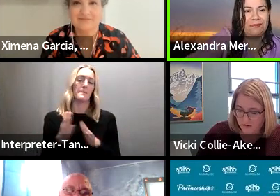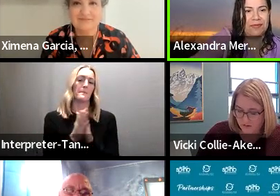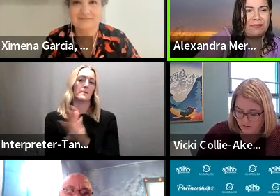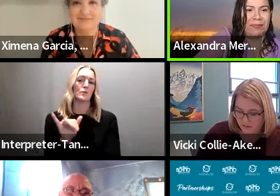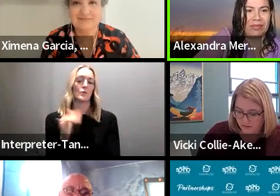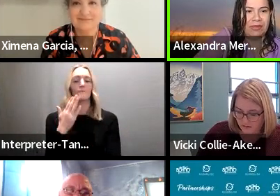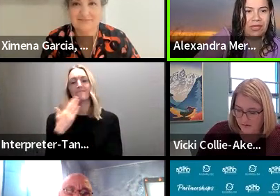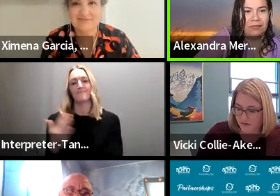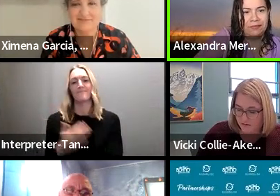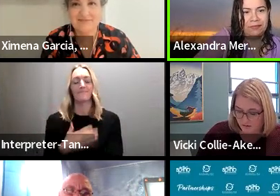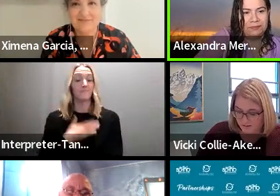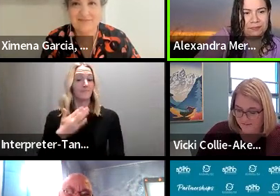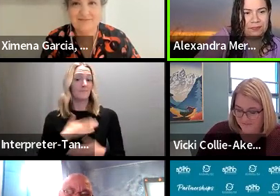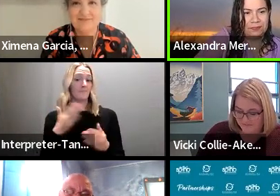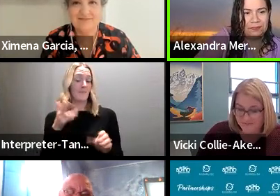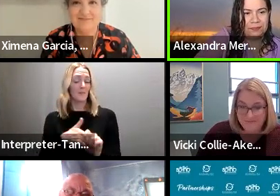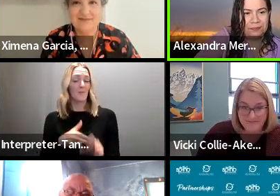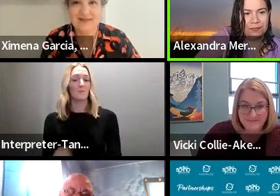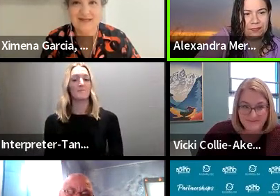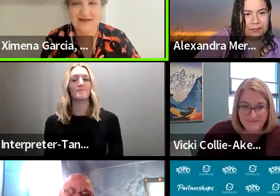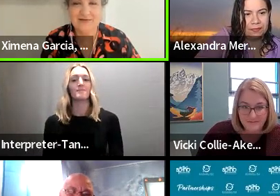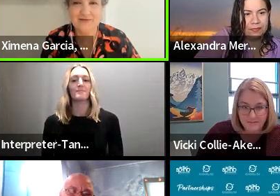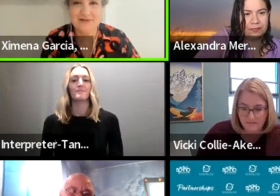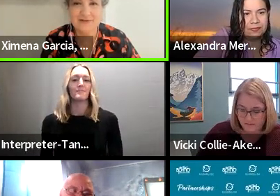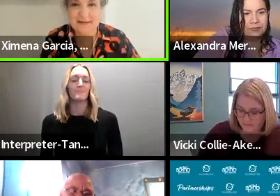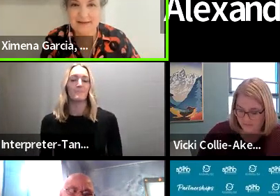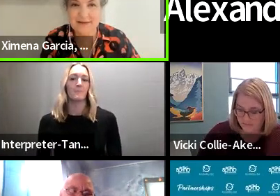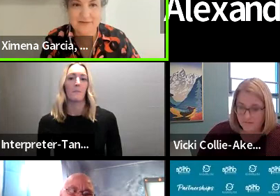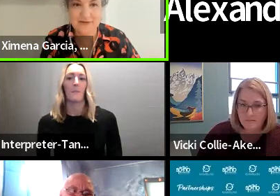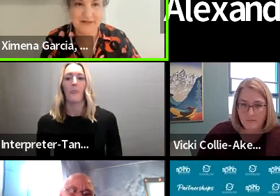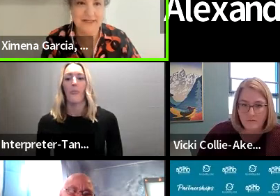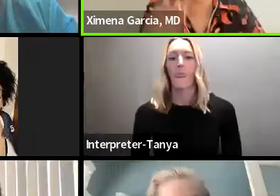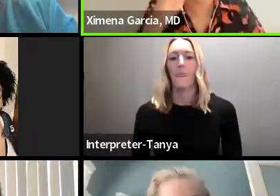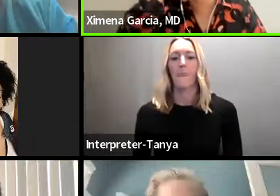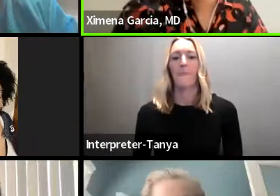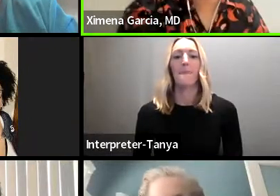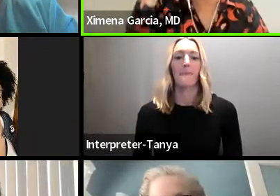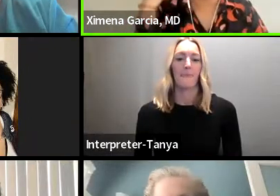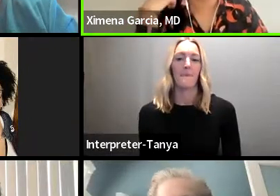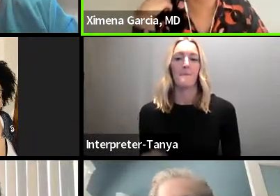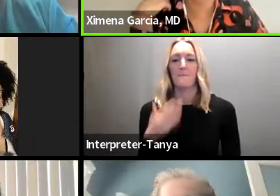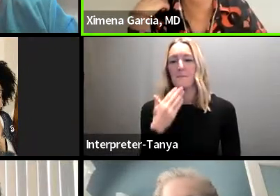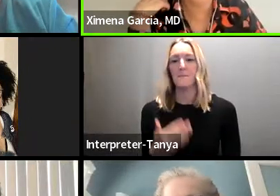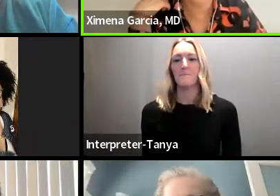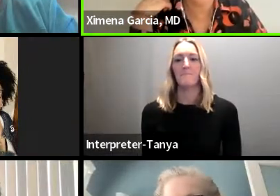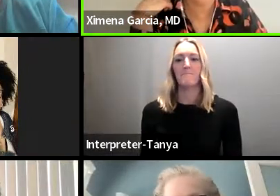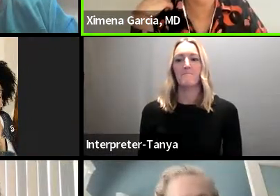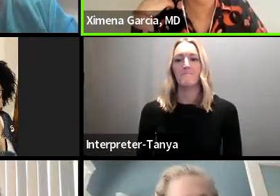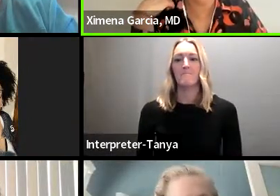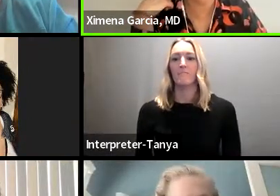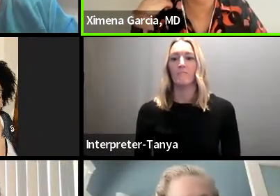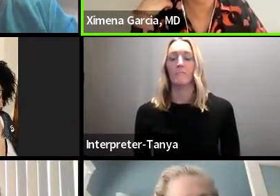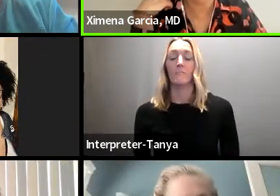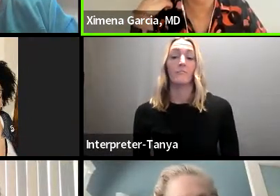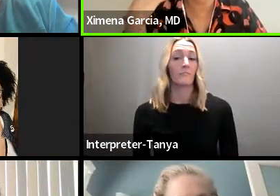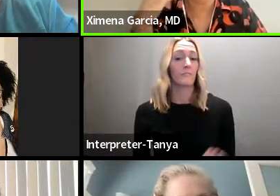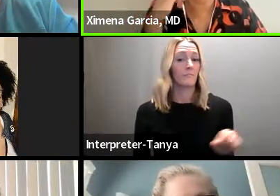Thank you. I'm happy to be here. Thank you for joining and thank you for sharing. Is there anybody